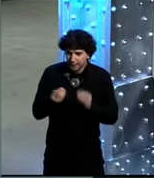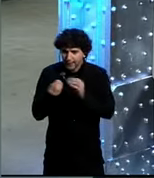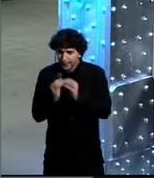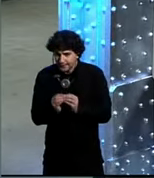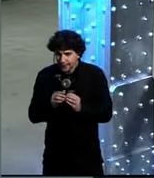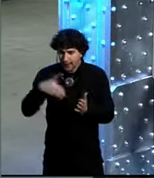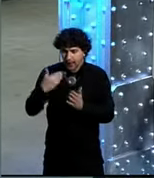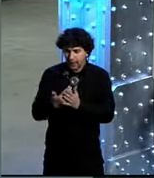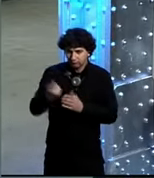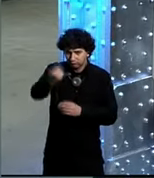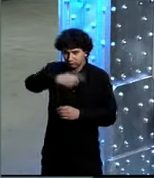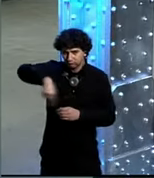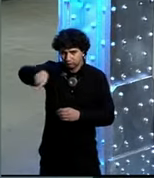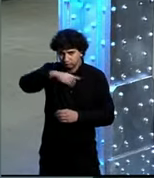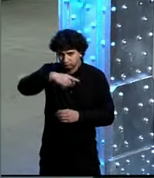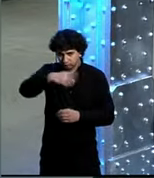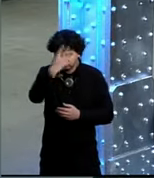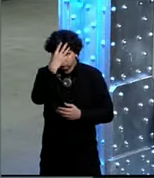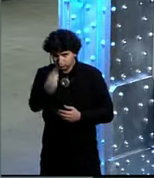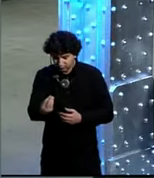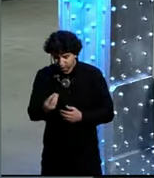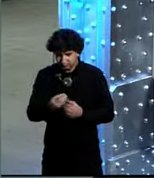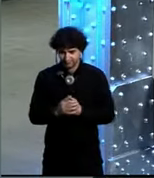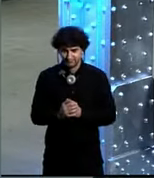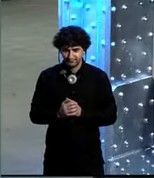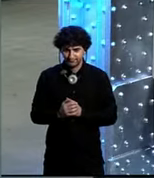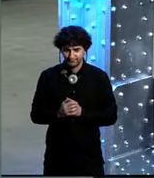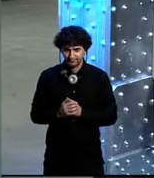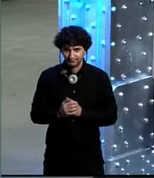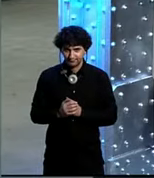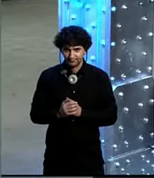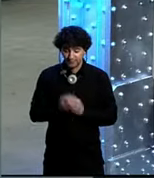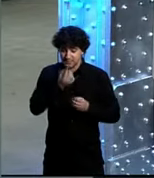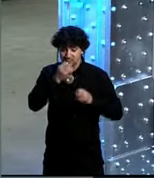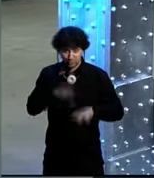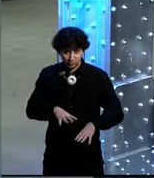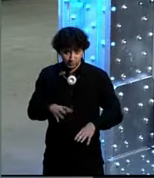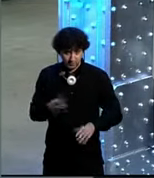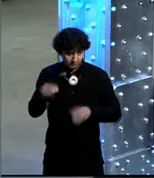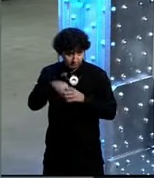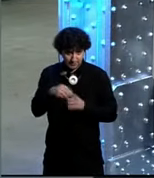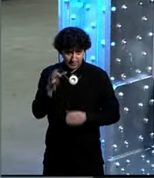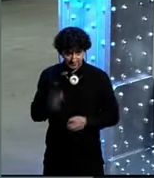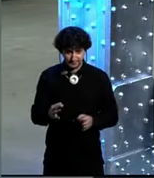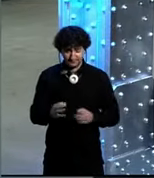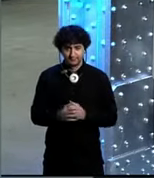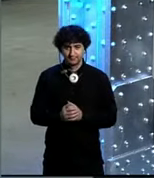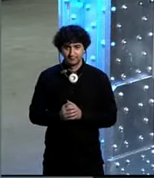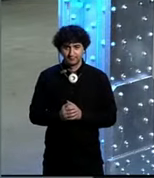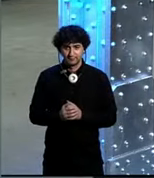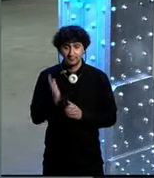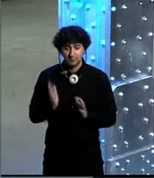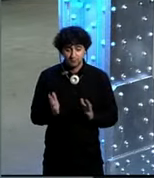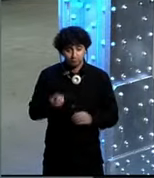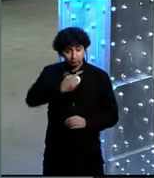desired outcome and our desired goal, that's a story. But increasingly, we ourselves are also